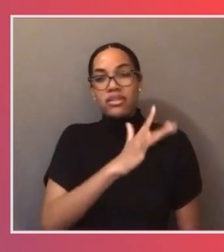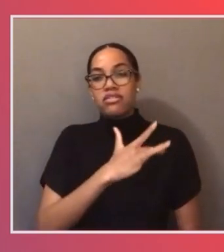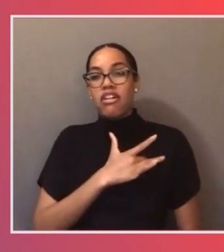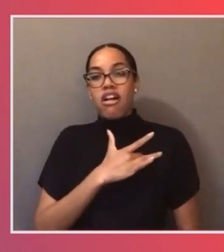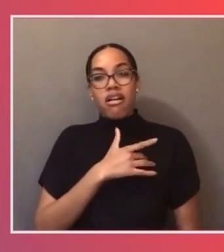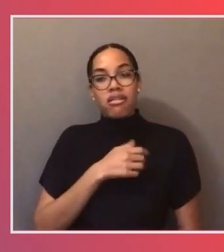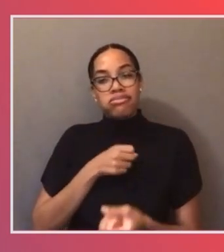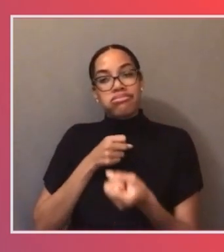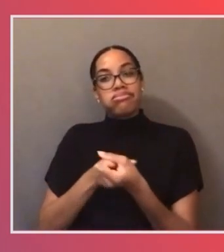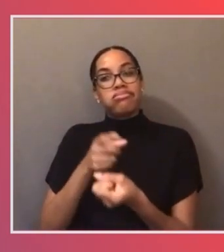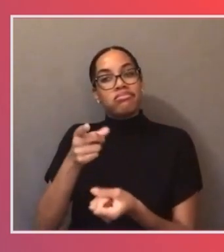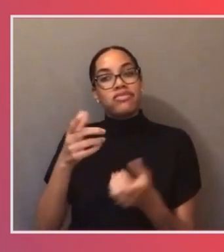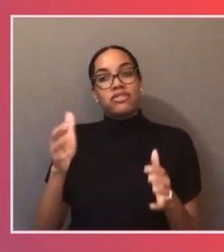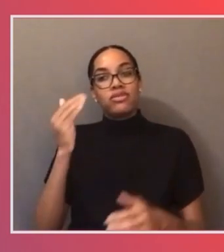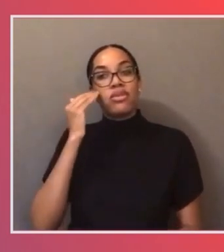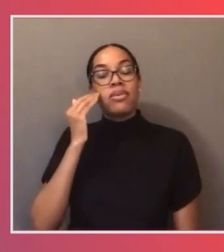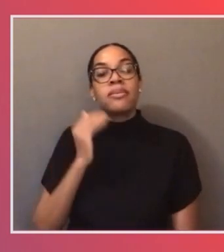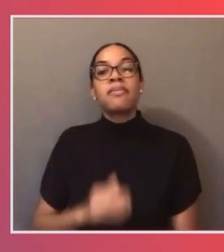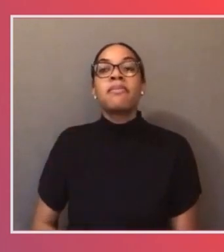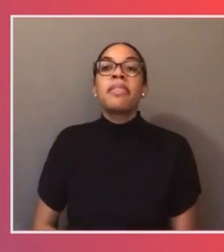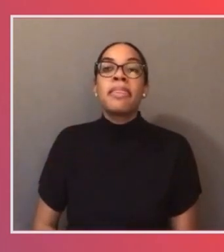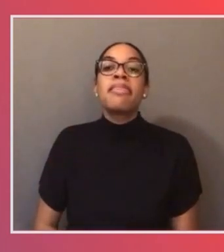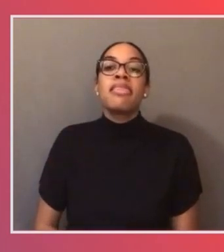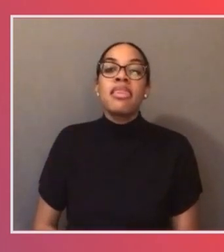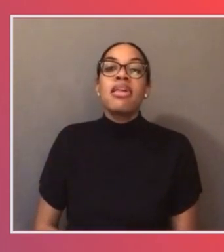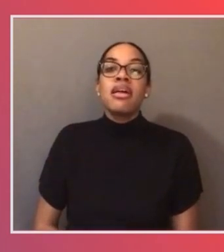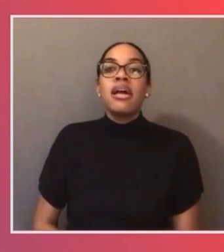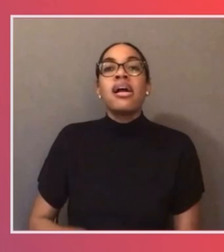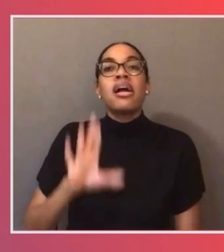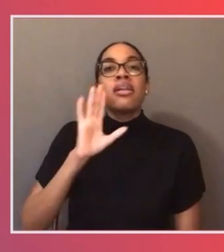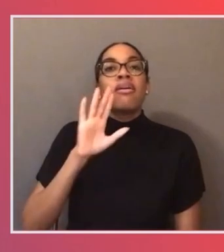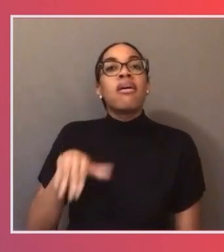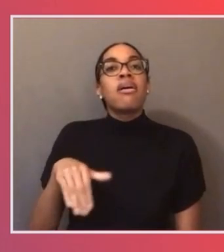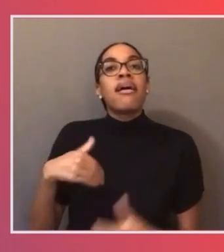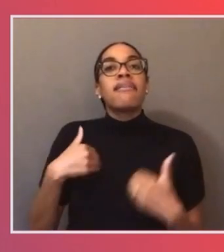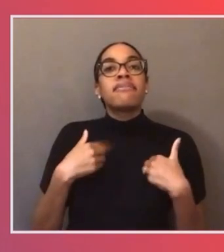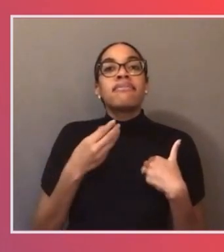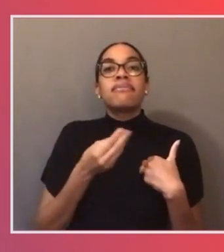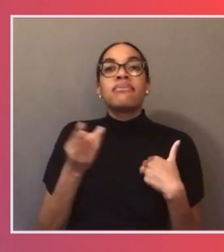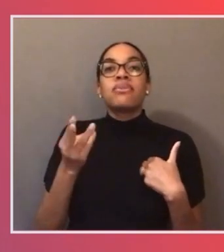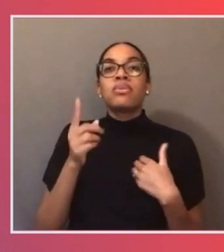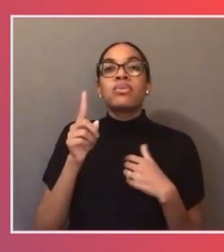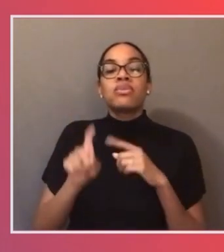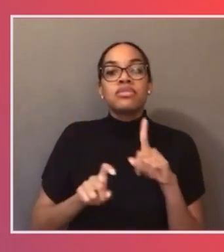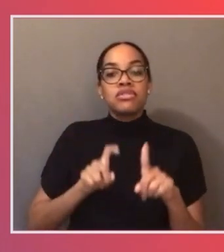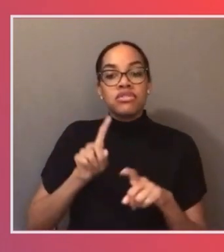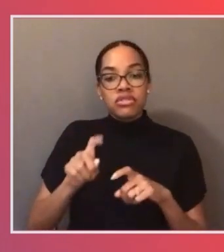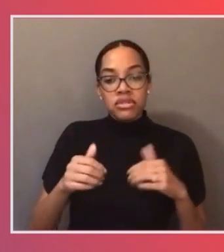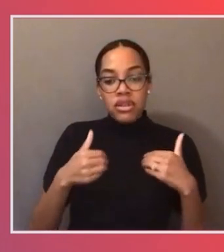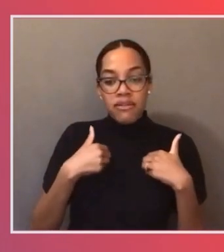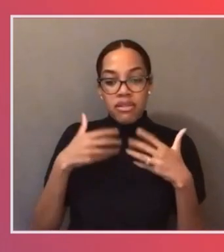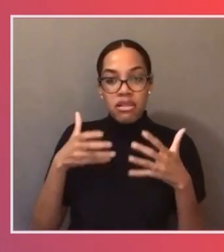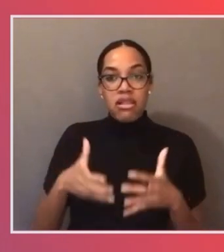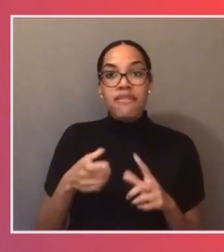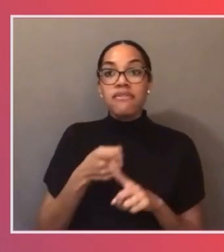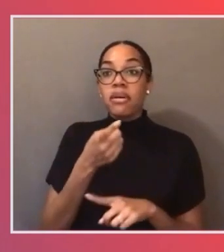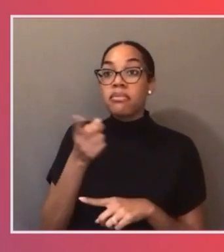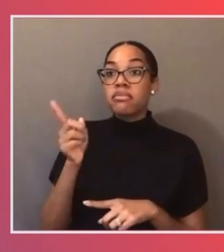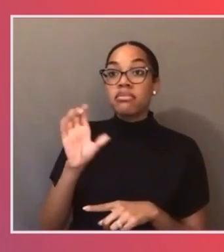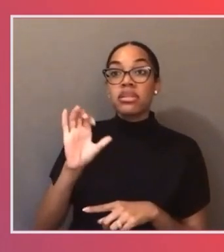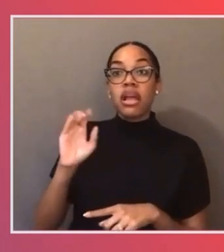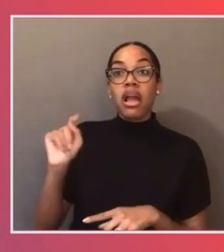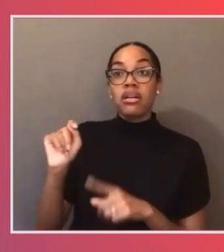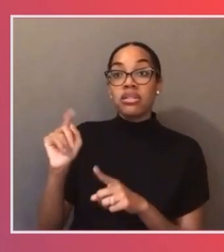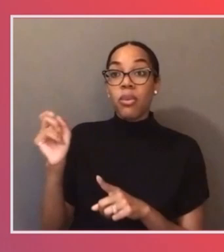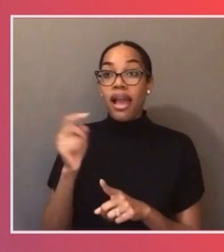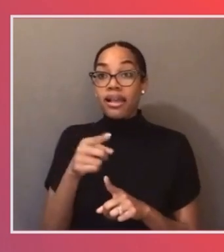I know that we've got a few questions from the cast that they want to ask you, Senator. Okay. And I